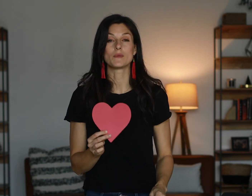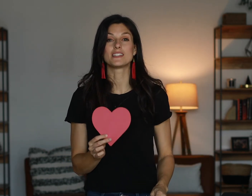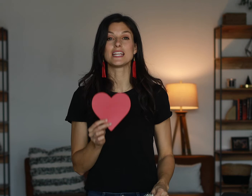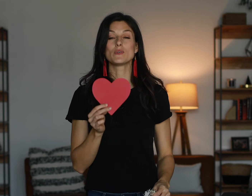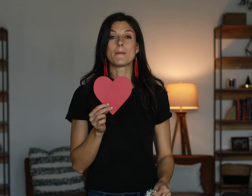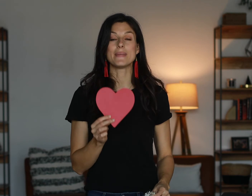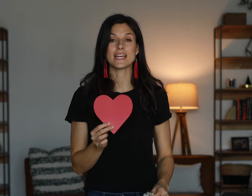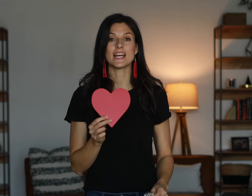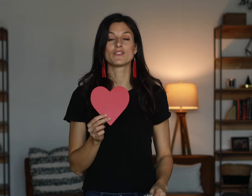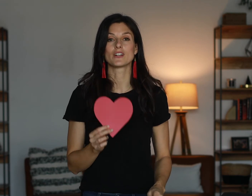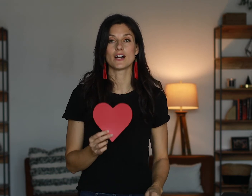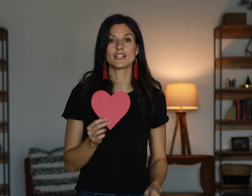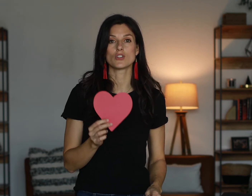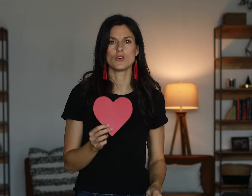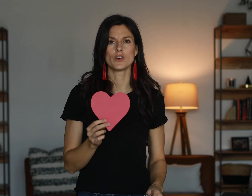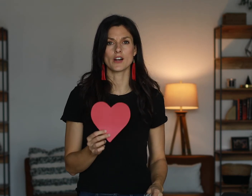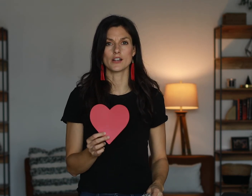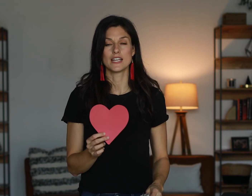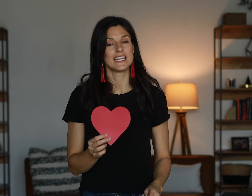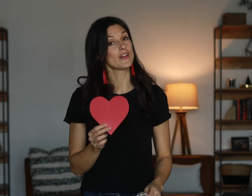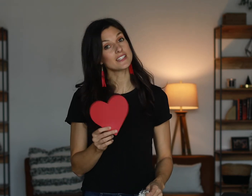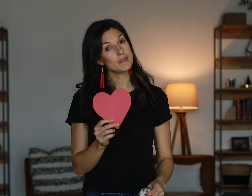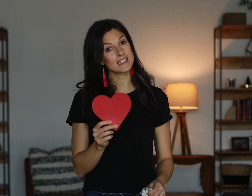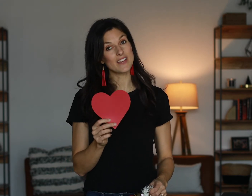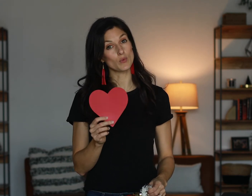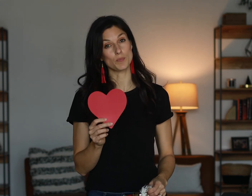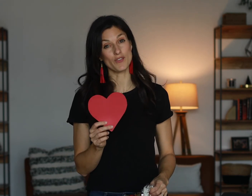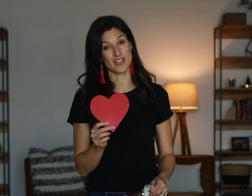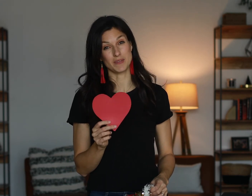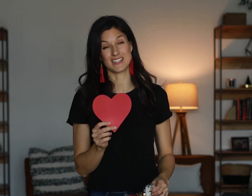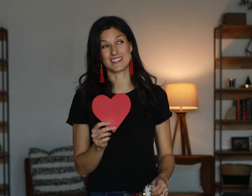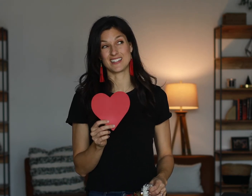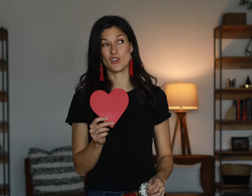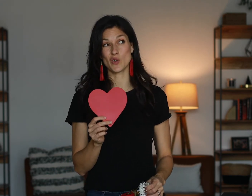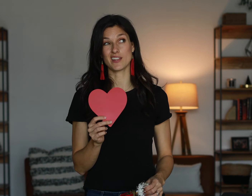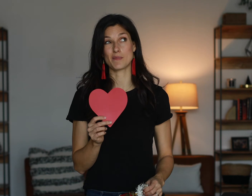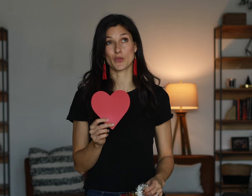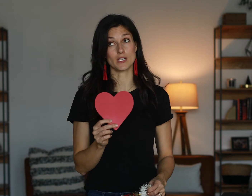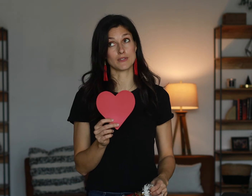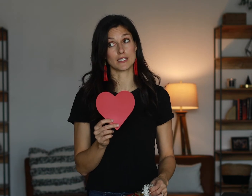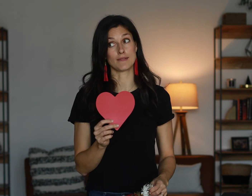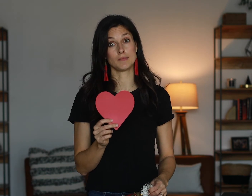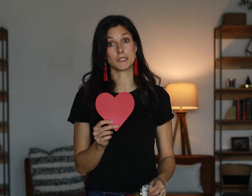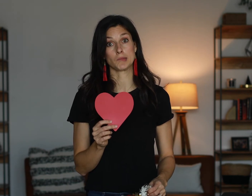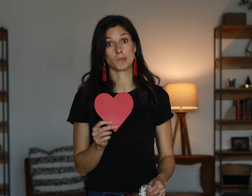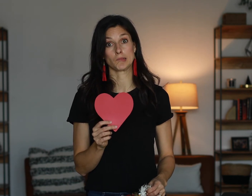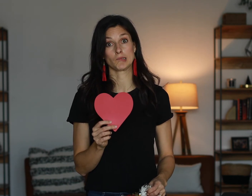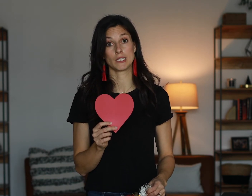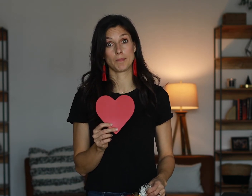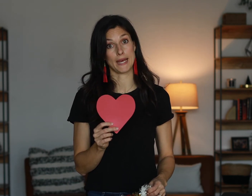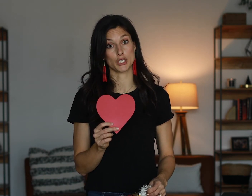Bible describes. It said he was a man after God's own heart. Now, that doesn't mean that David was perfect, because if you know anything about the rest of his life, he made